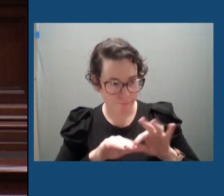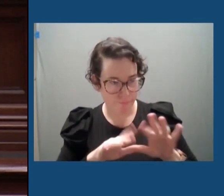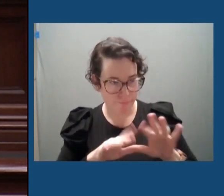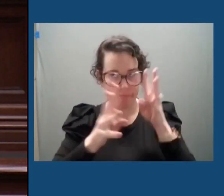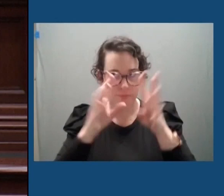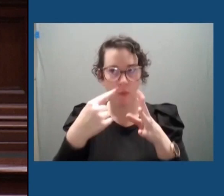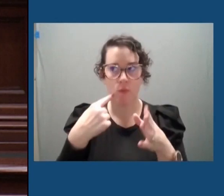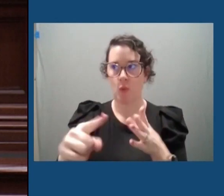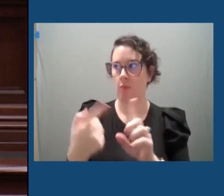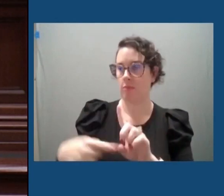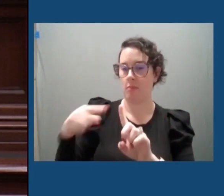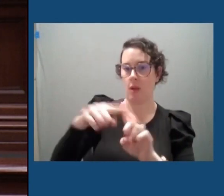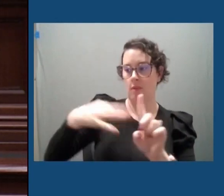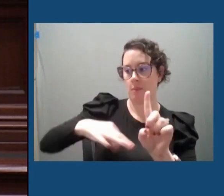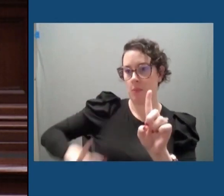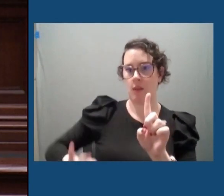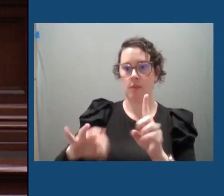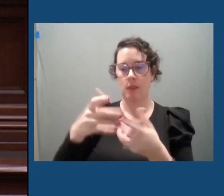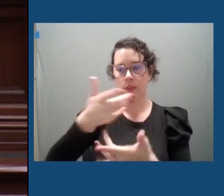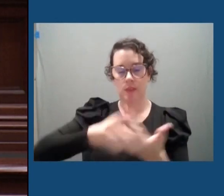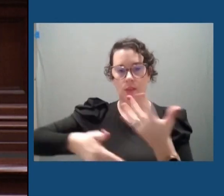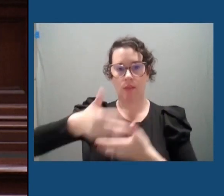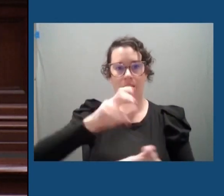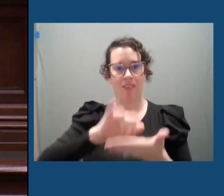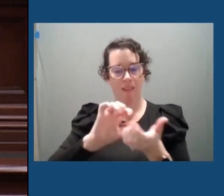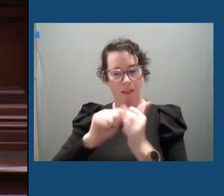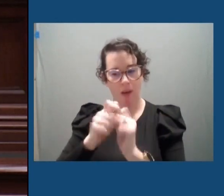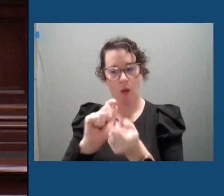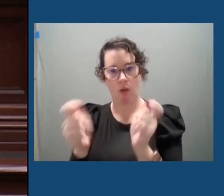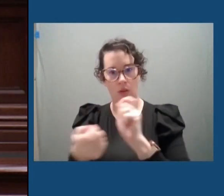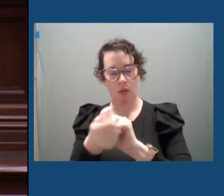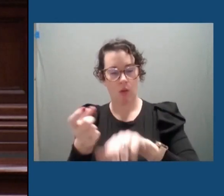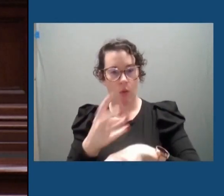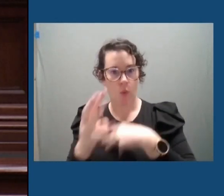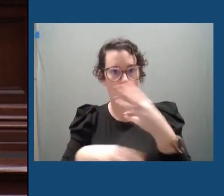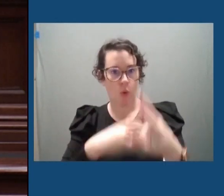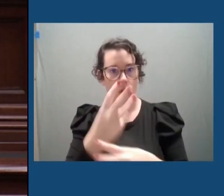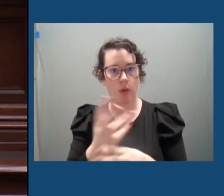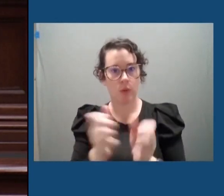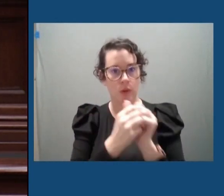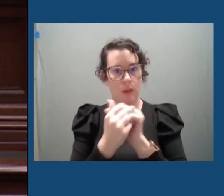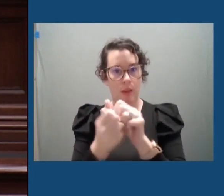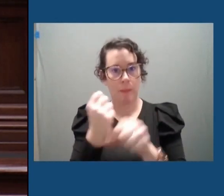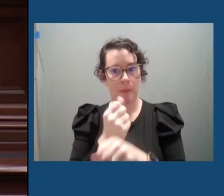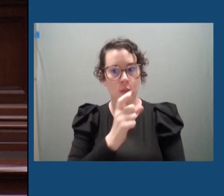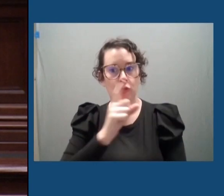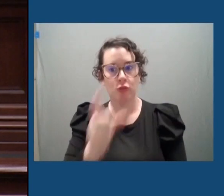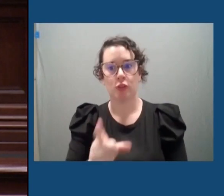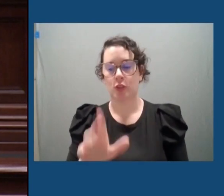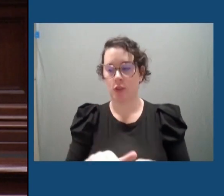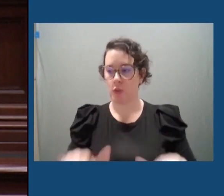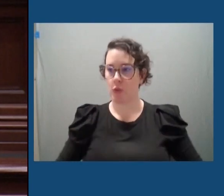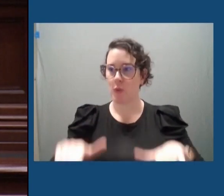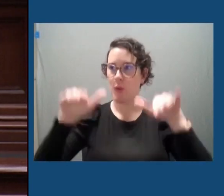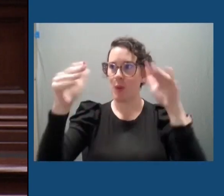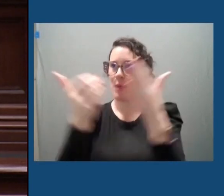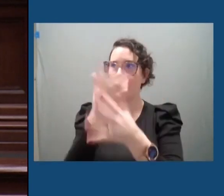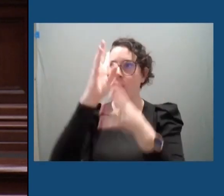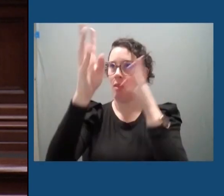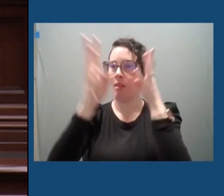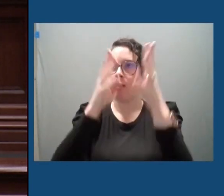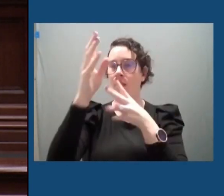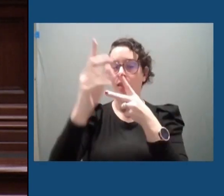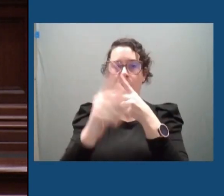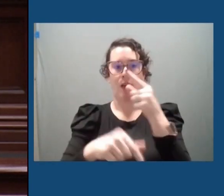That's how we change the world. Together, we can ensure our children grow up in a new cradle of innovation, a globally